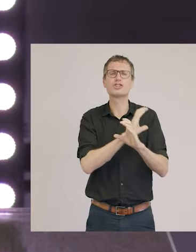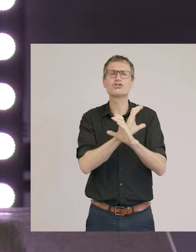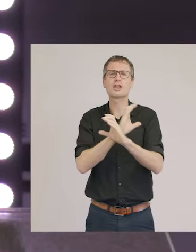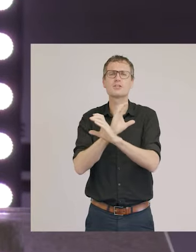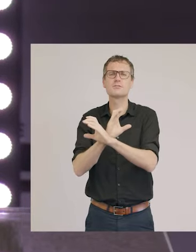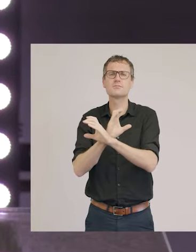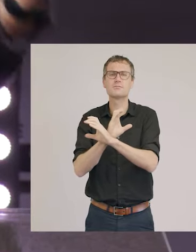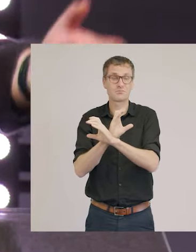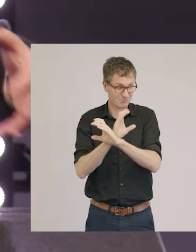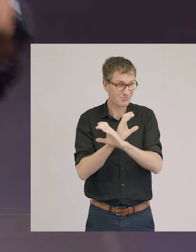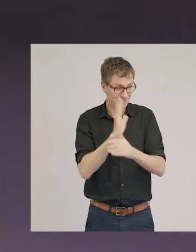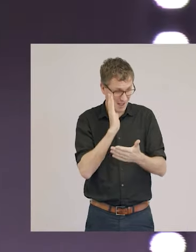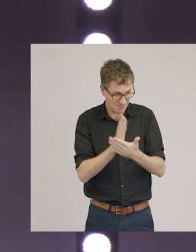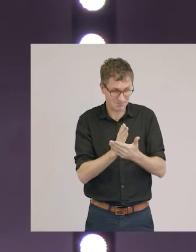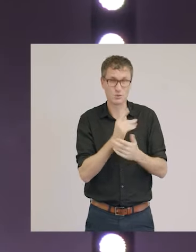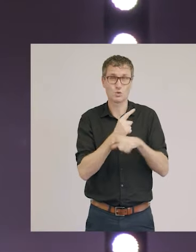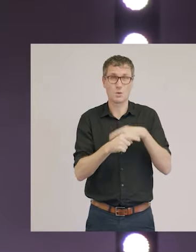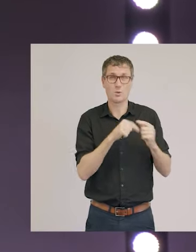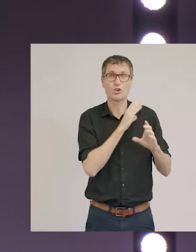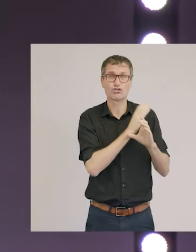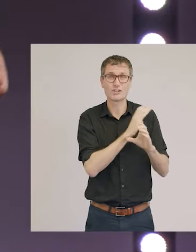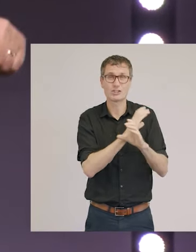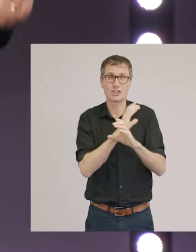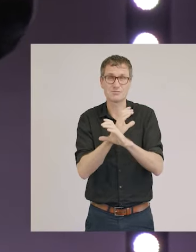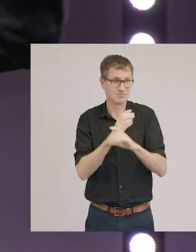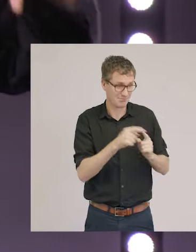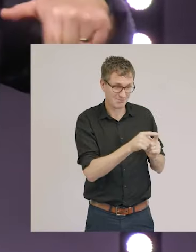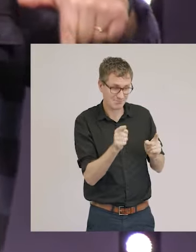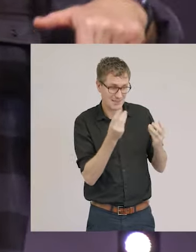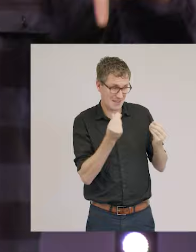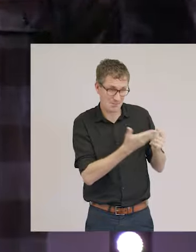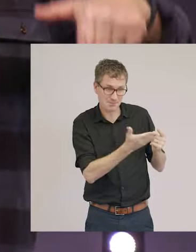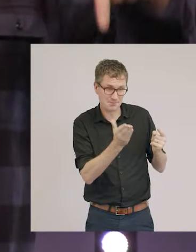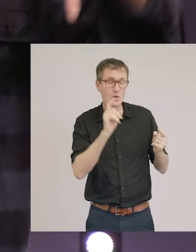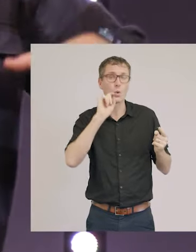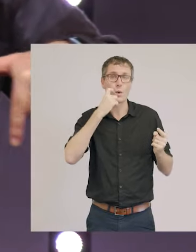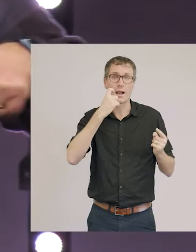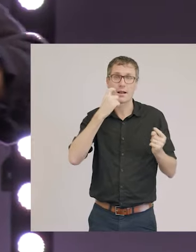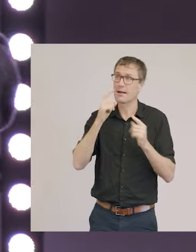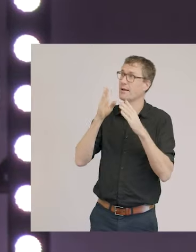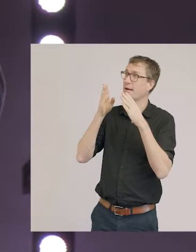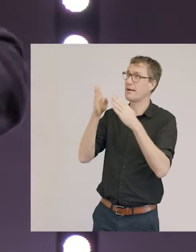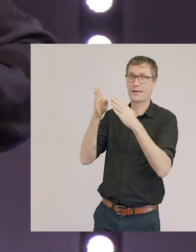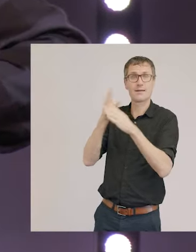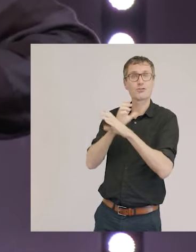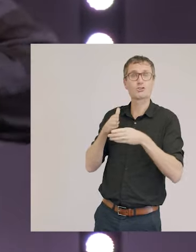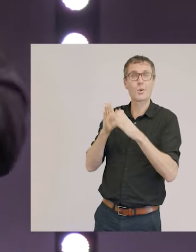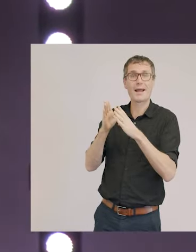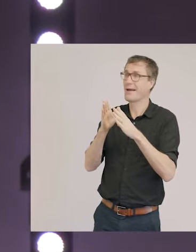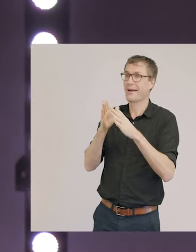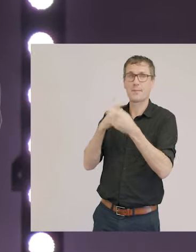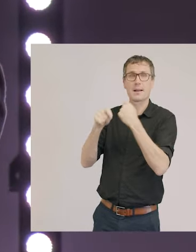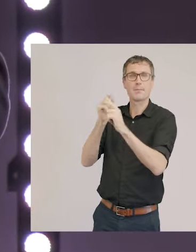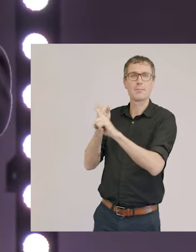people from different faiths and different ideas and philosophies, it's talking about Christians. Some people will turn away